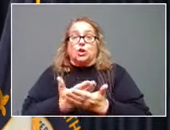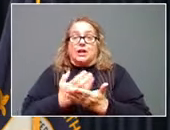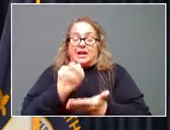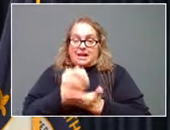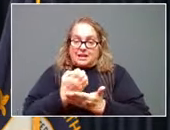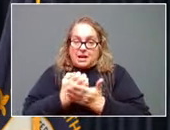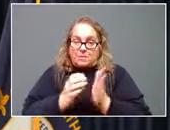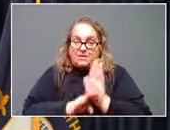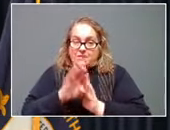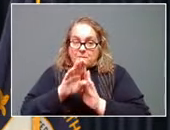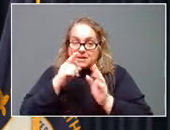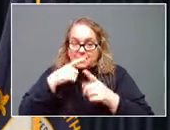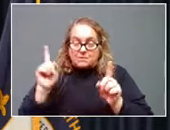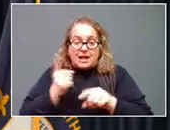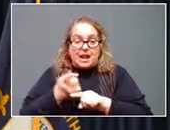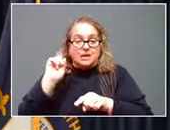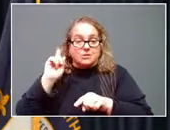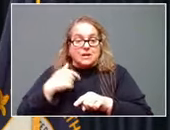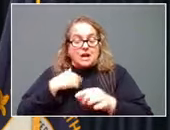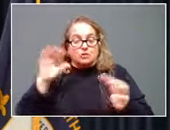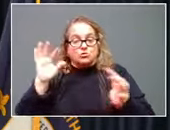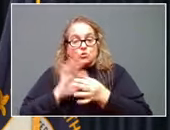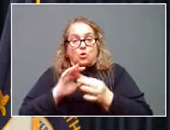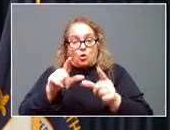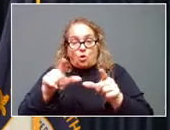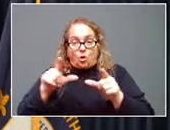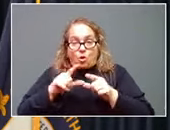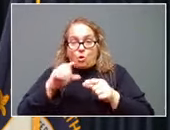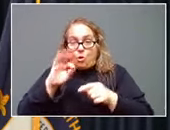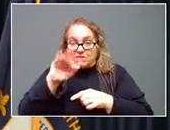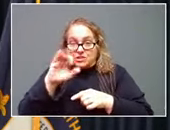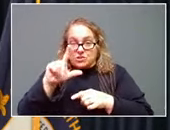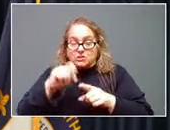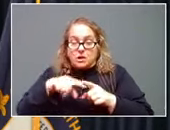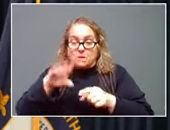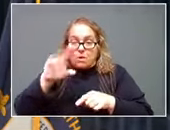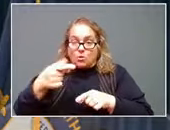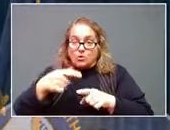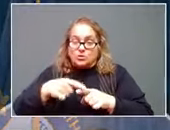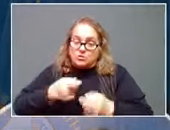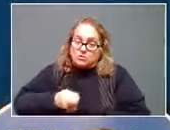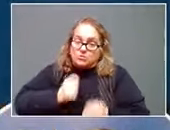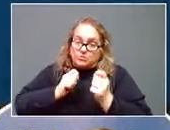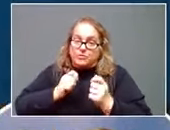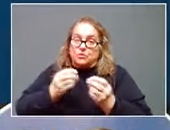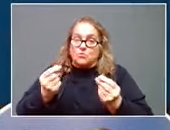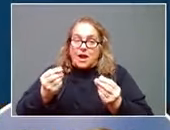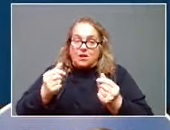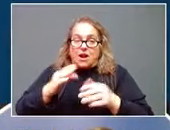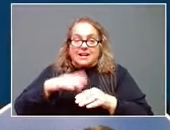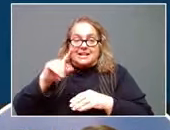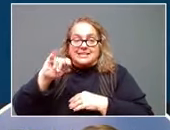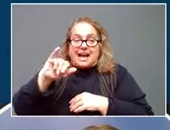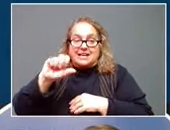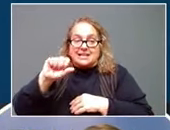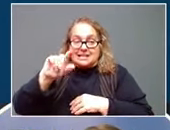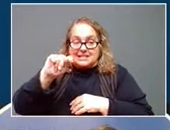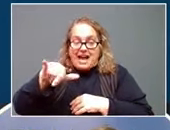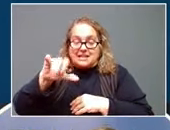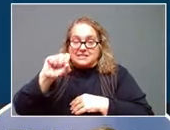Last week I joined local officials in Bowling Green to break ground on Tyson Foods' $355 million bacon production